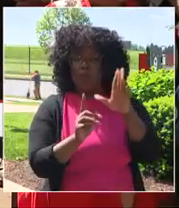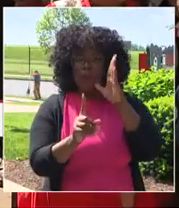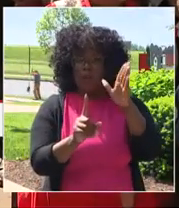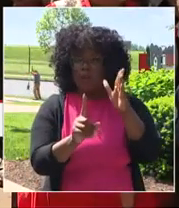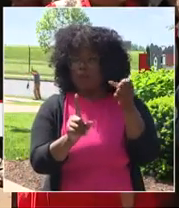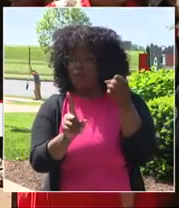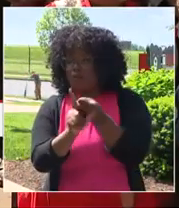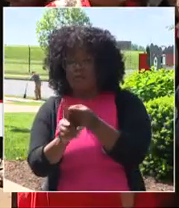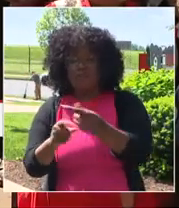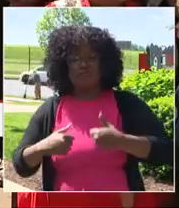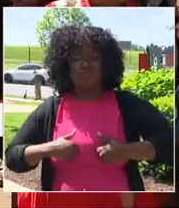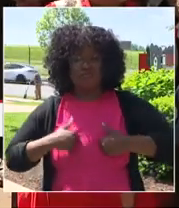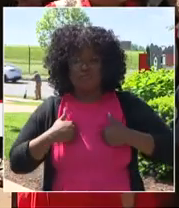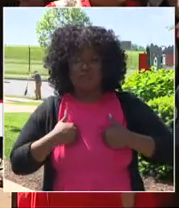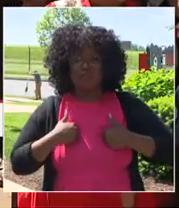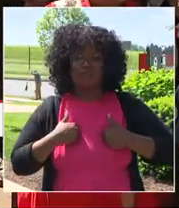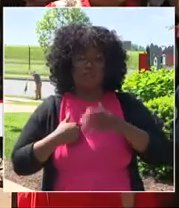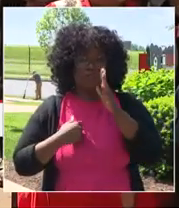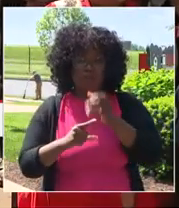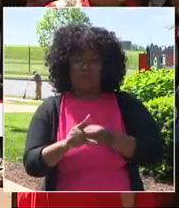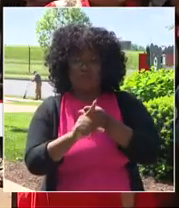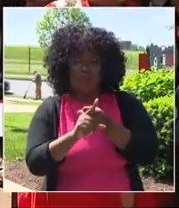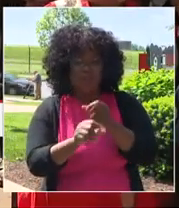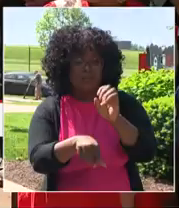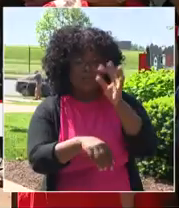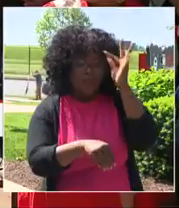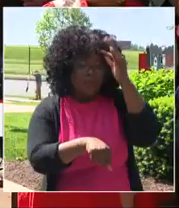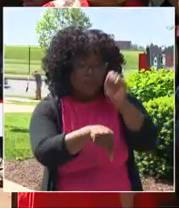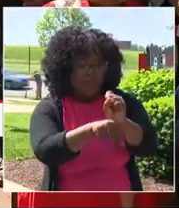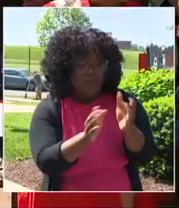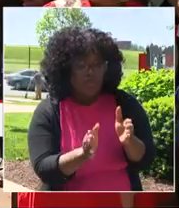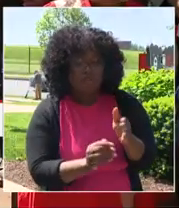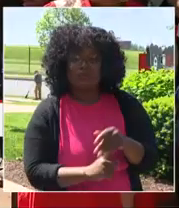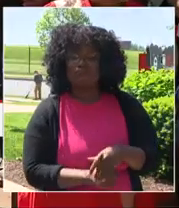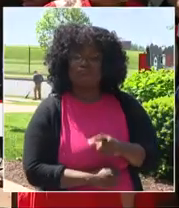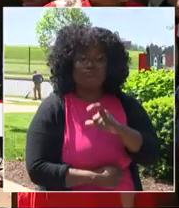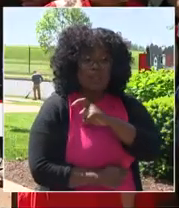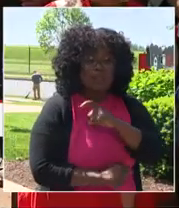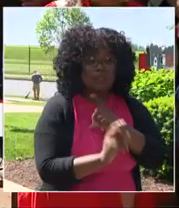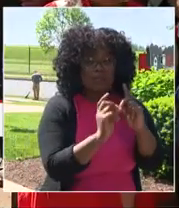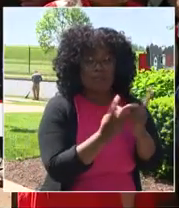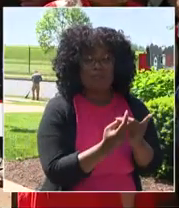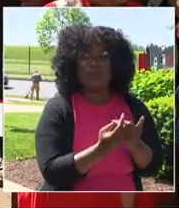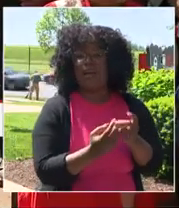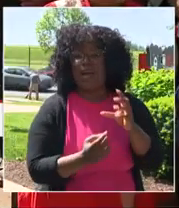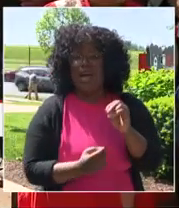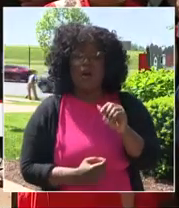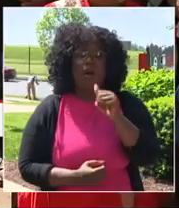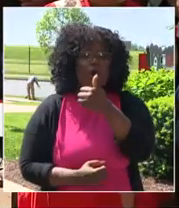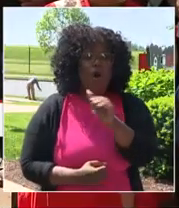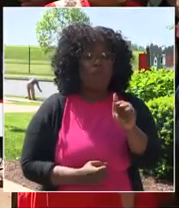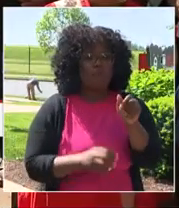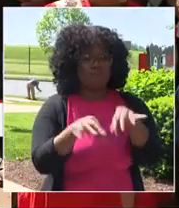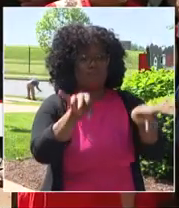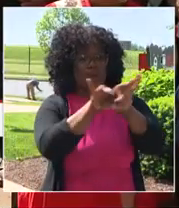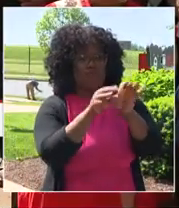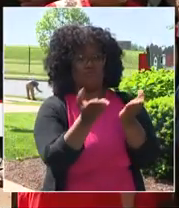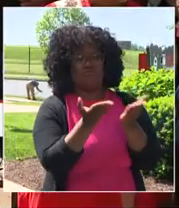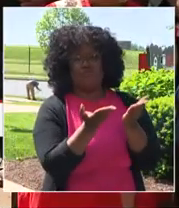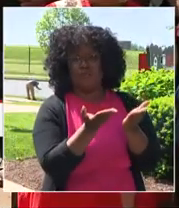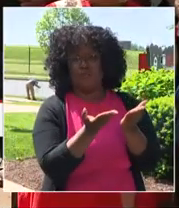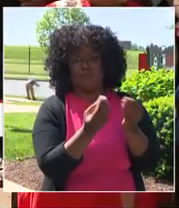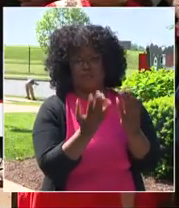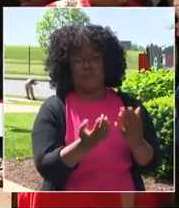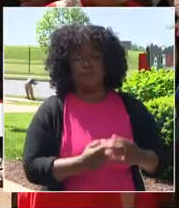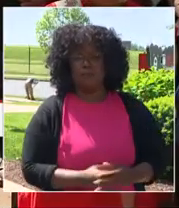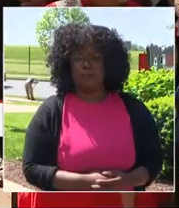federal employees, officials, and visitors from across the economy. It would jeopardize the